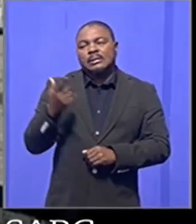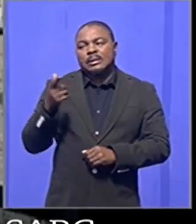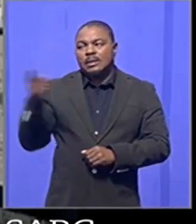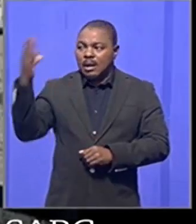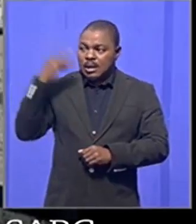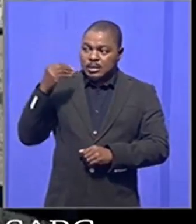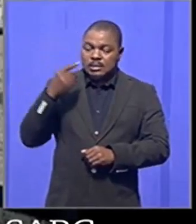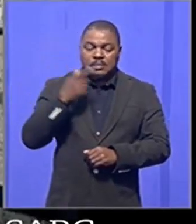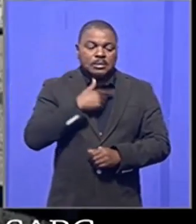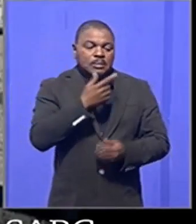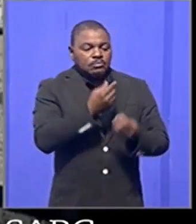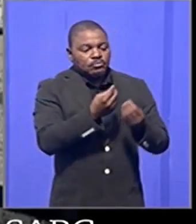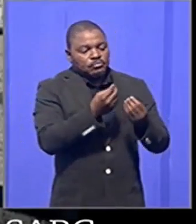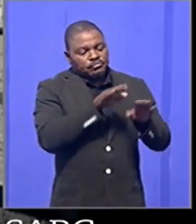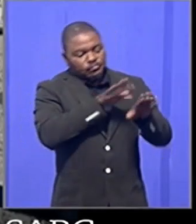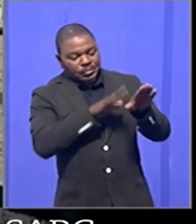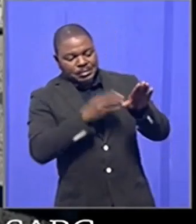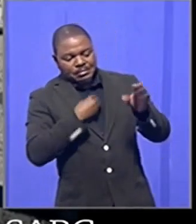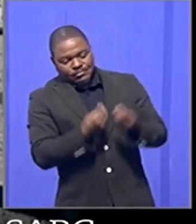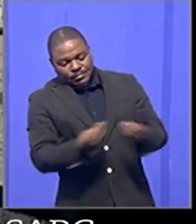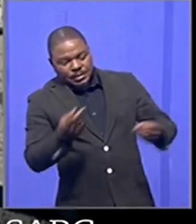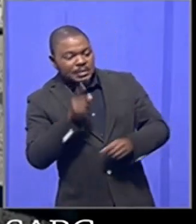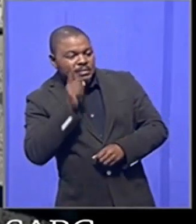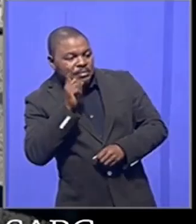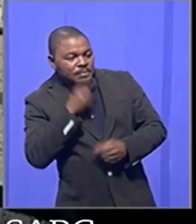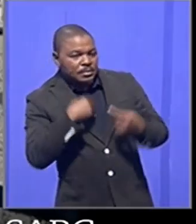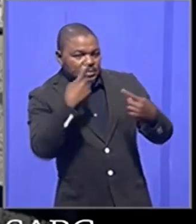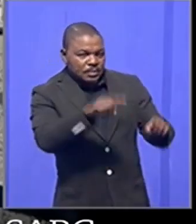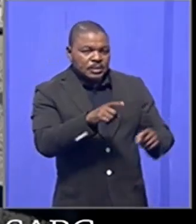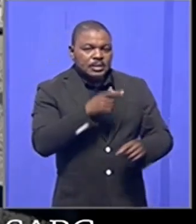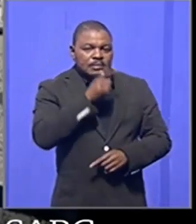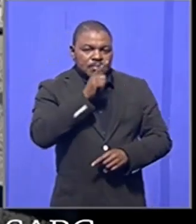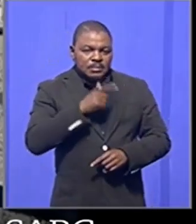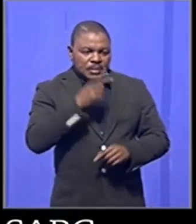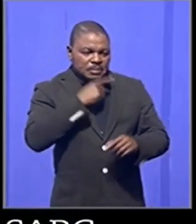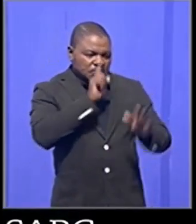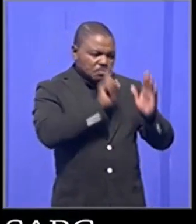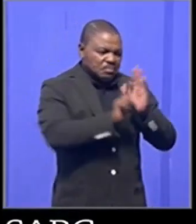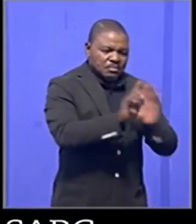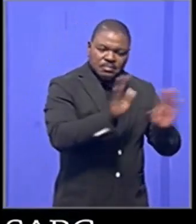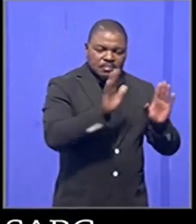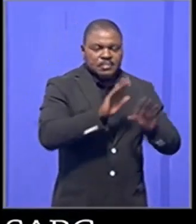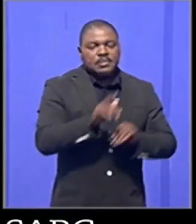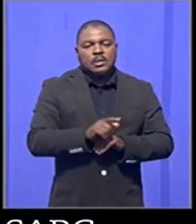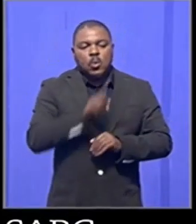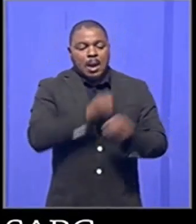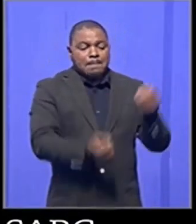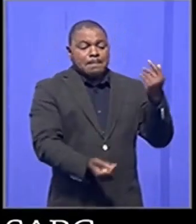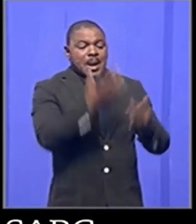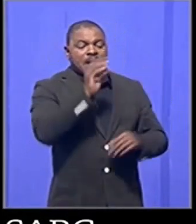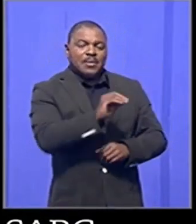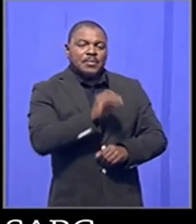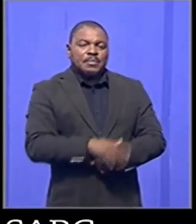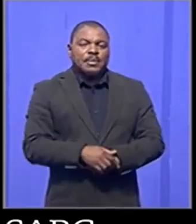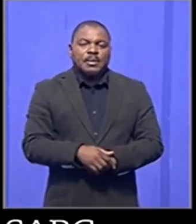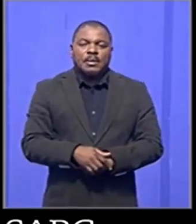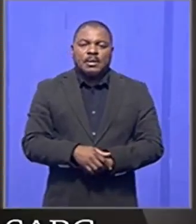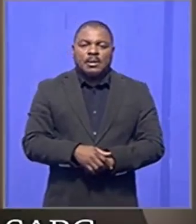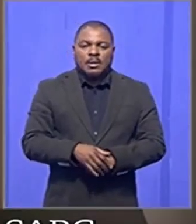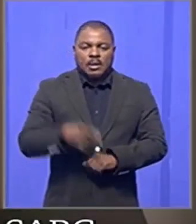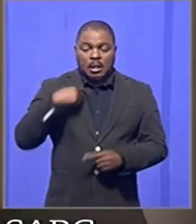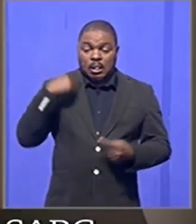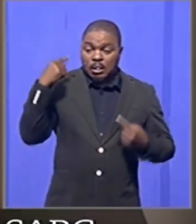little siblings. Then we were going, then they said that we must not go there, we will get burned. We were feeling